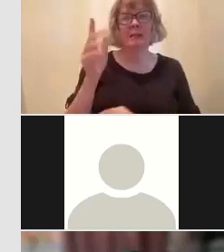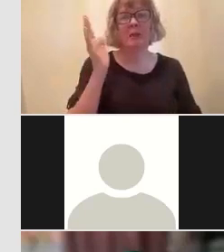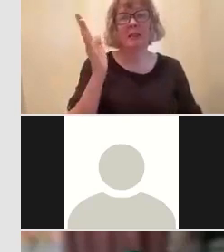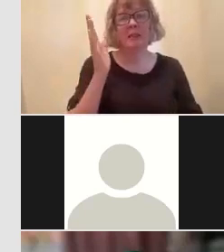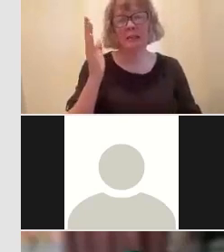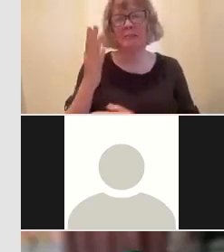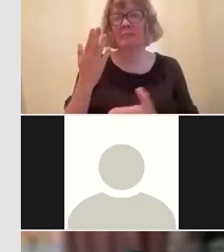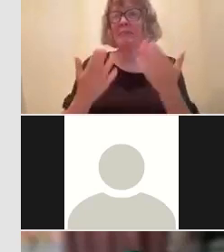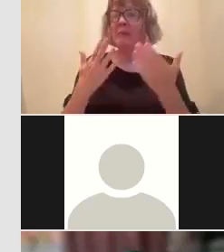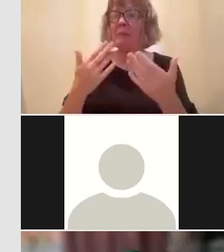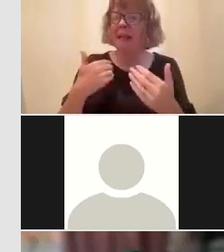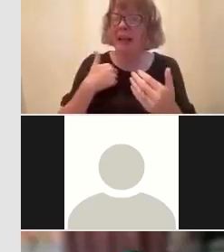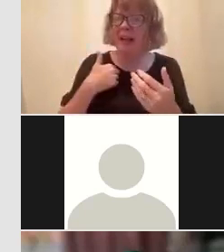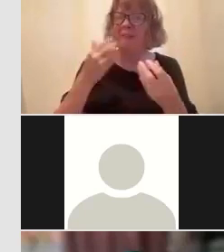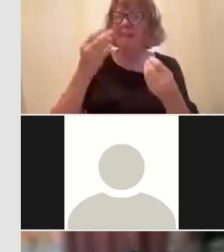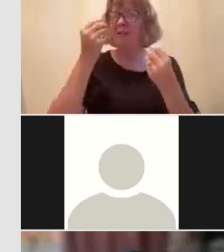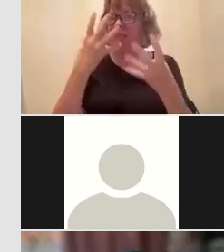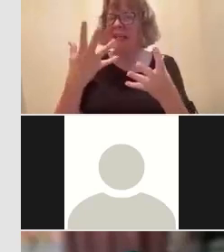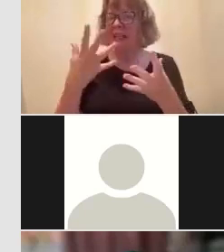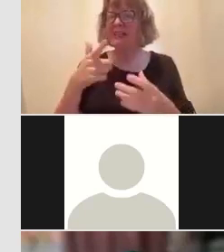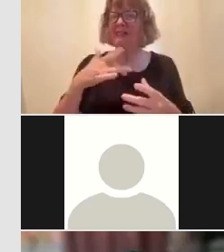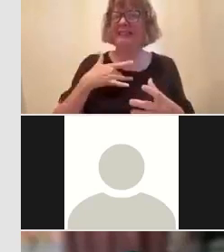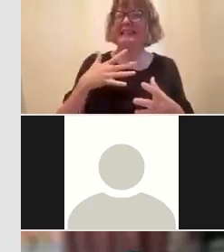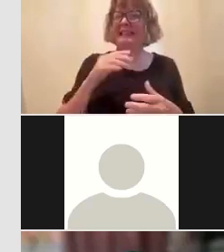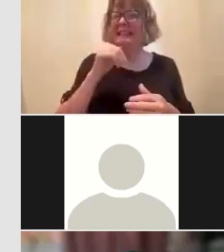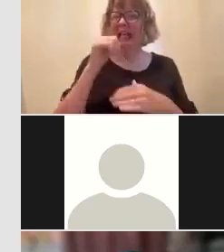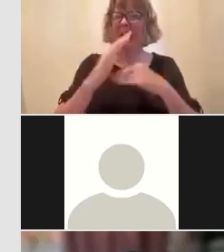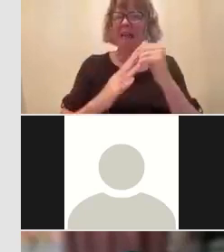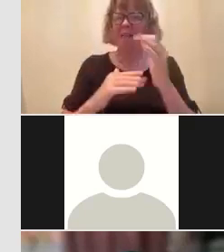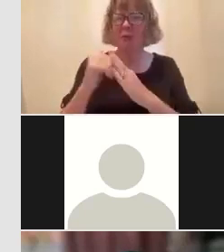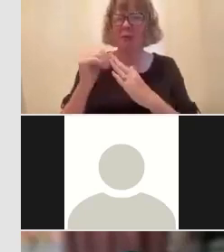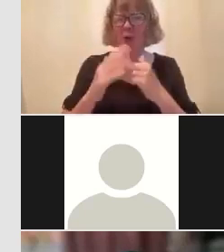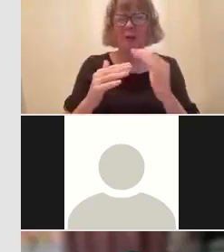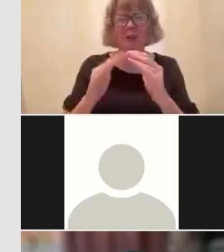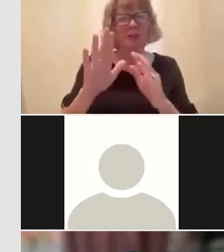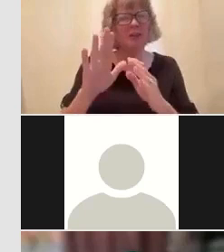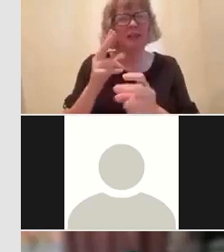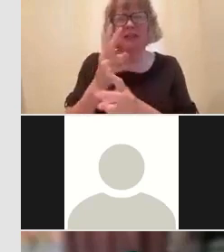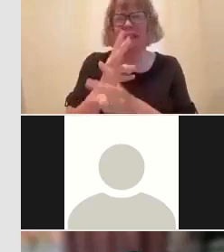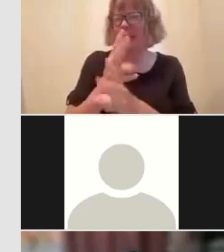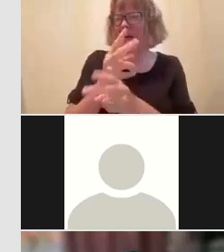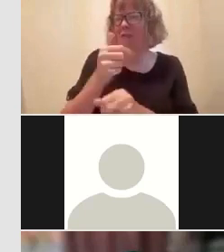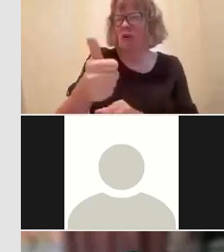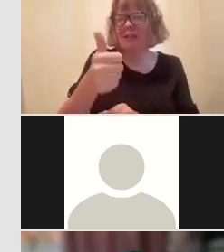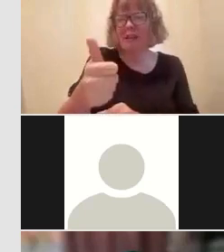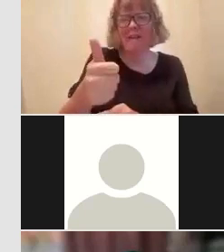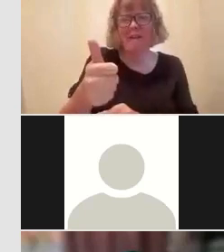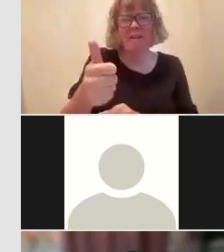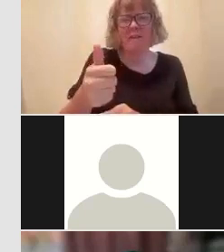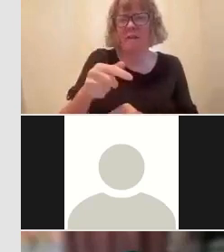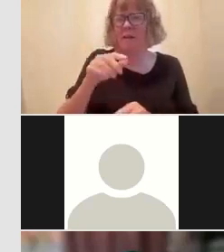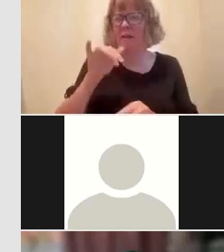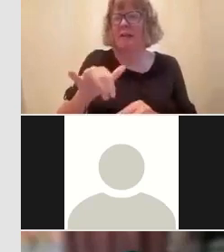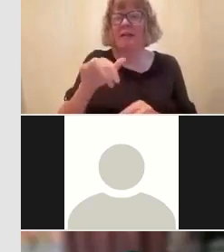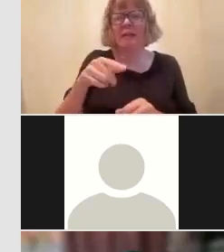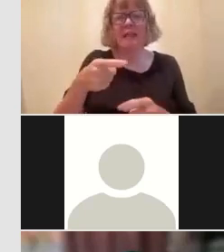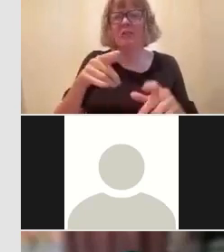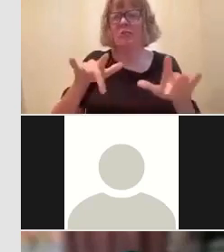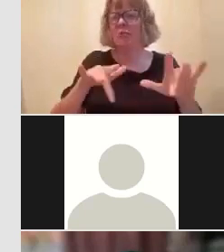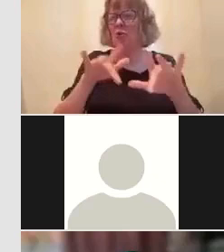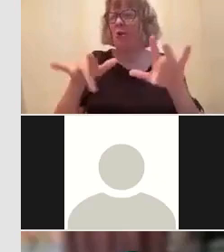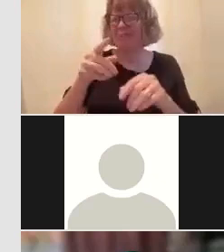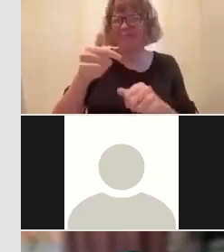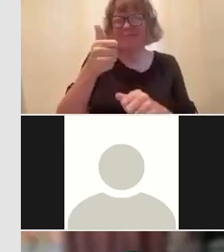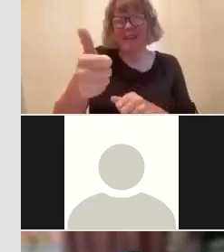topics that are uncomfortable. You're encouraged to take care of yourself however you need. This is a recording, so feel free to pause